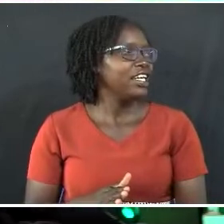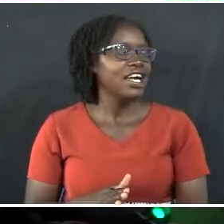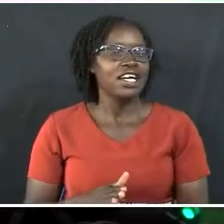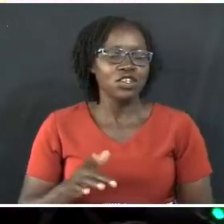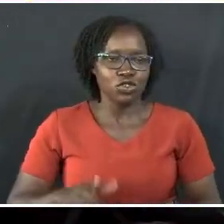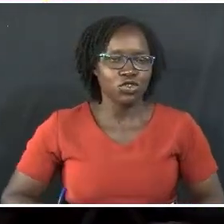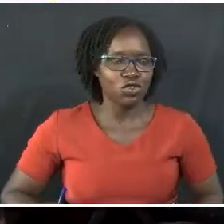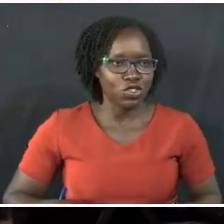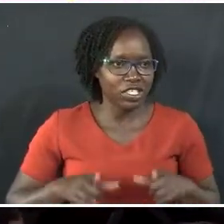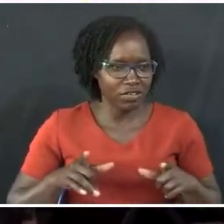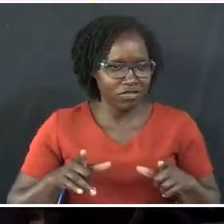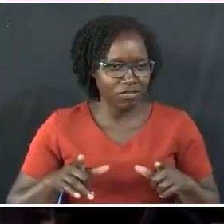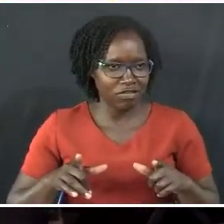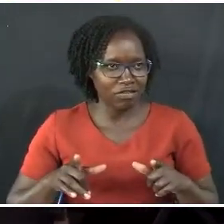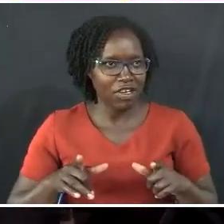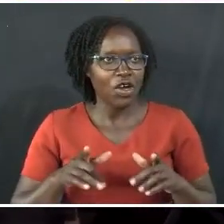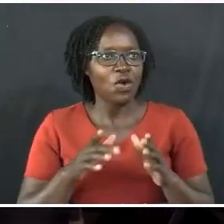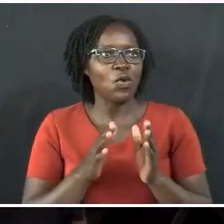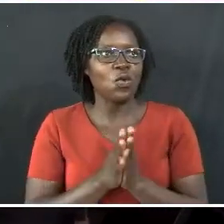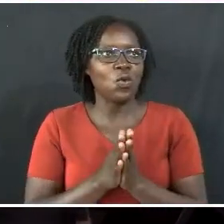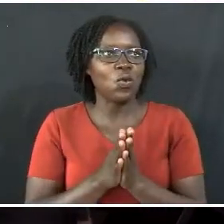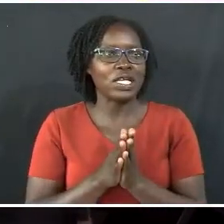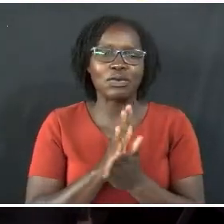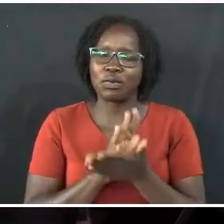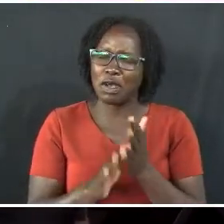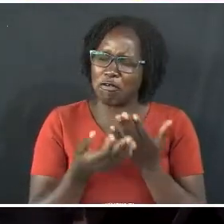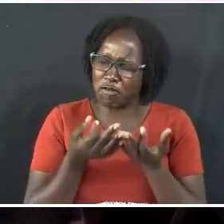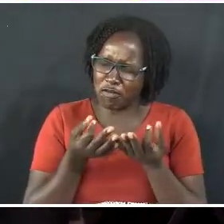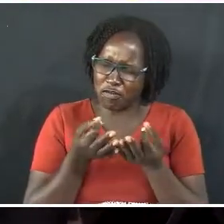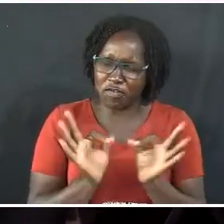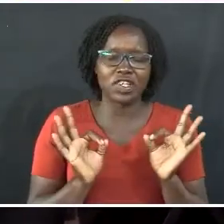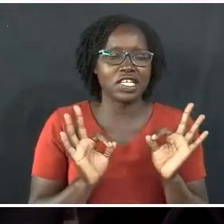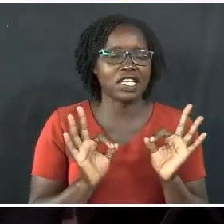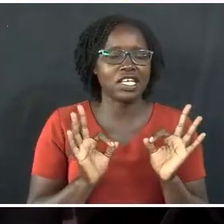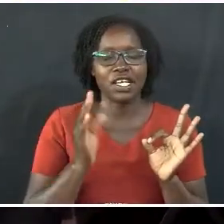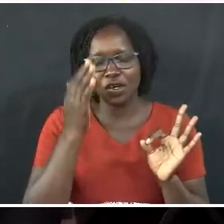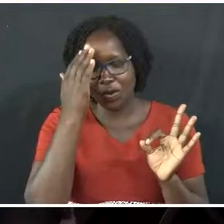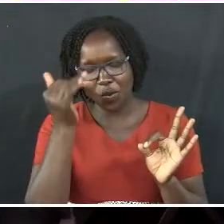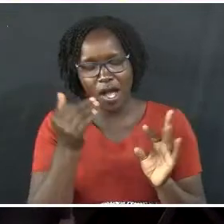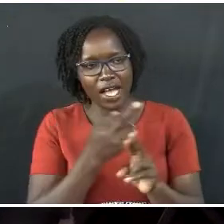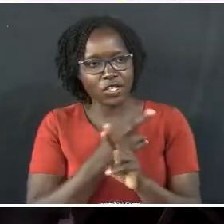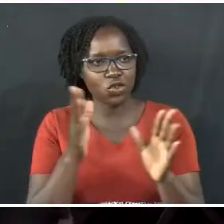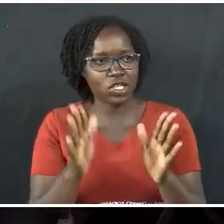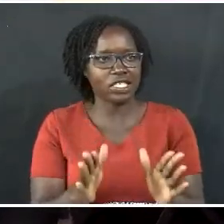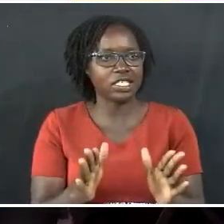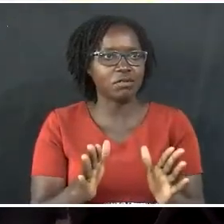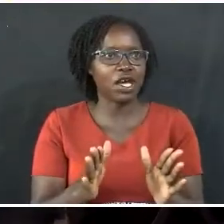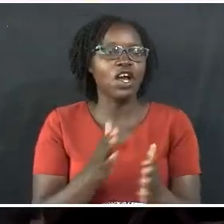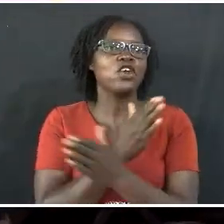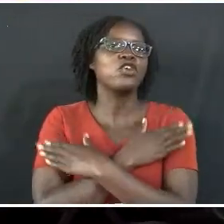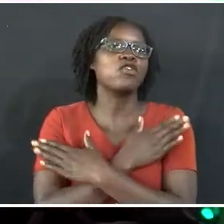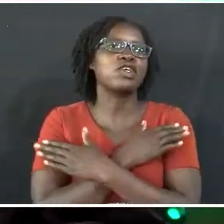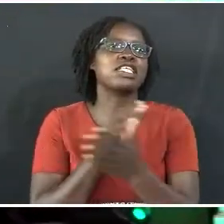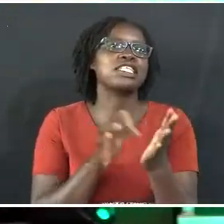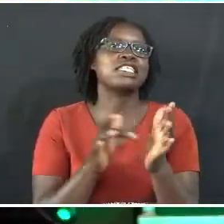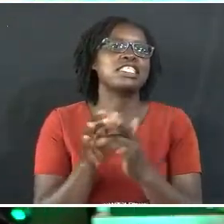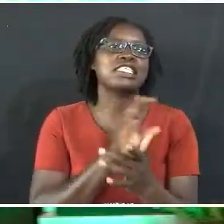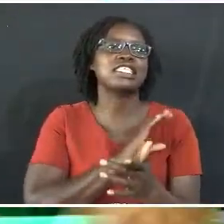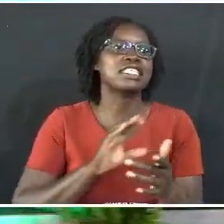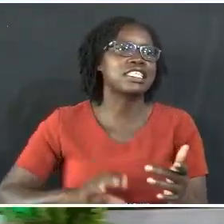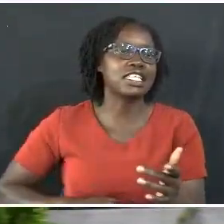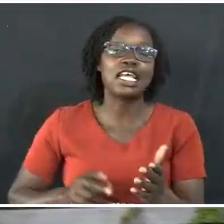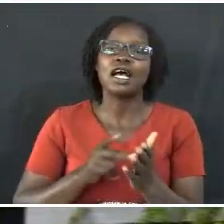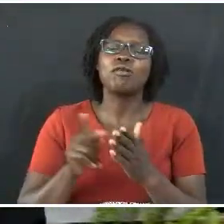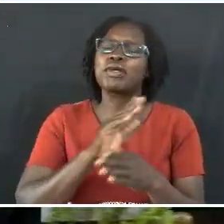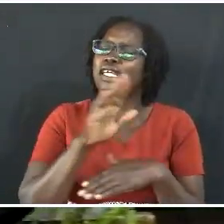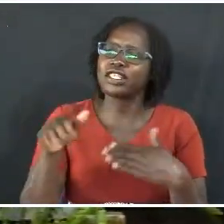live and live without paying anything, because your Redeemer, your friend, Jesus Christ,